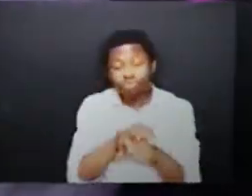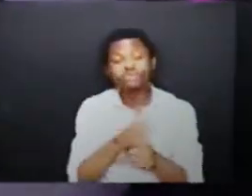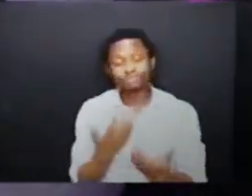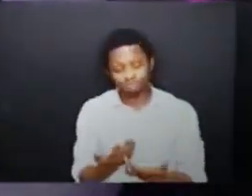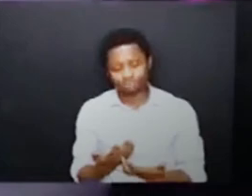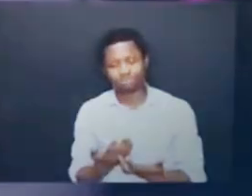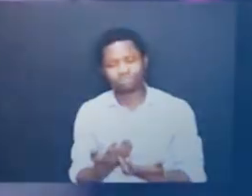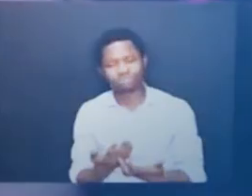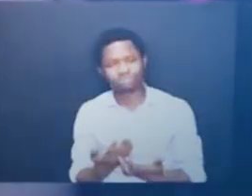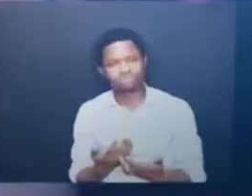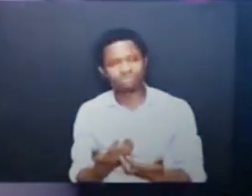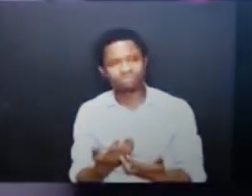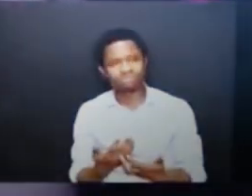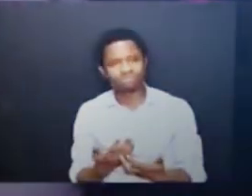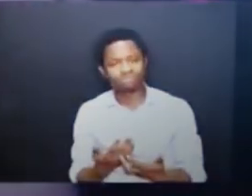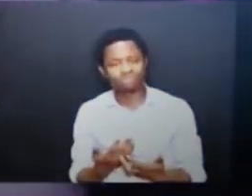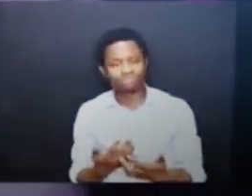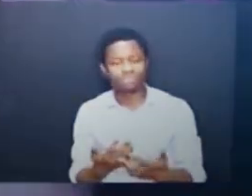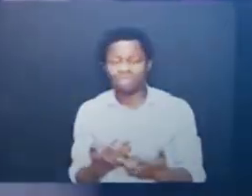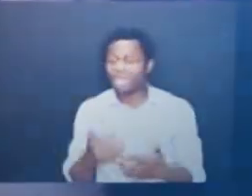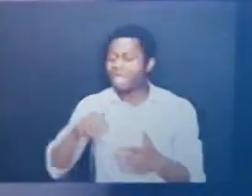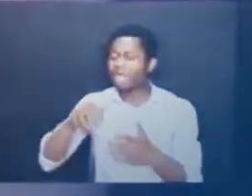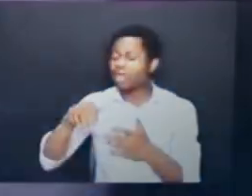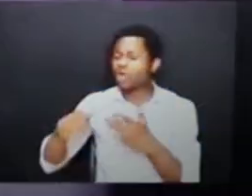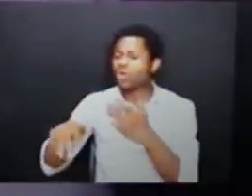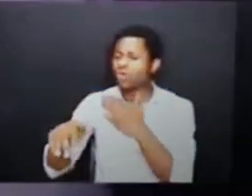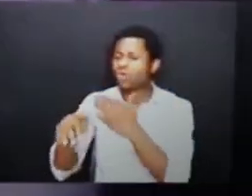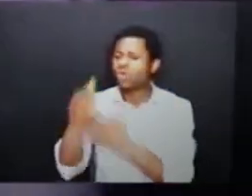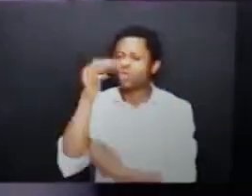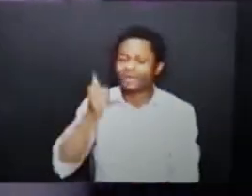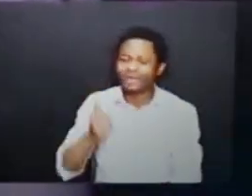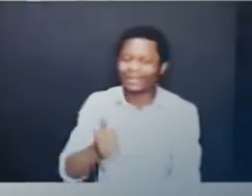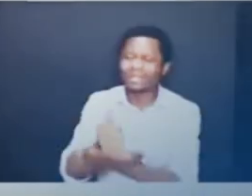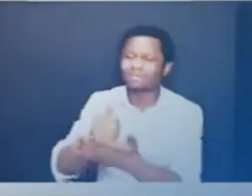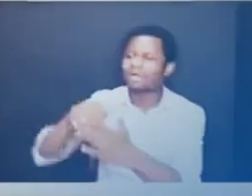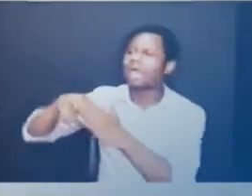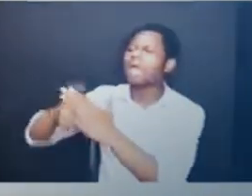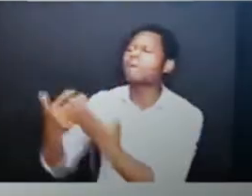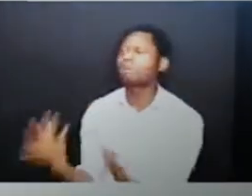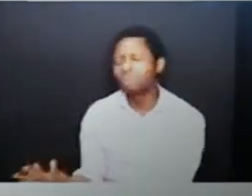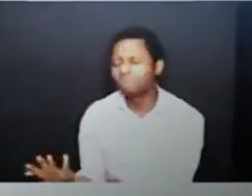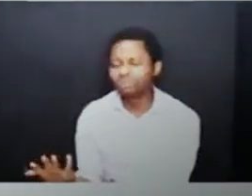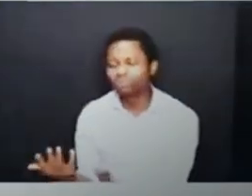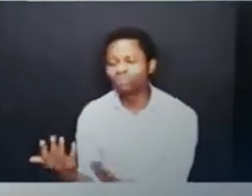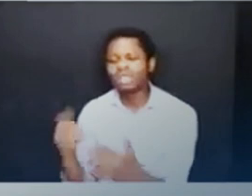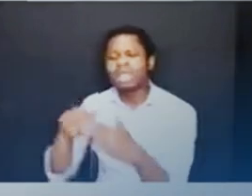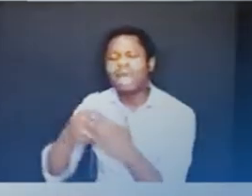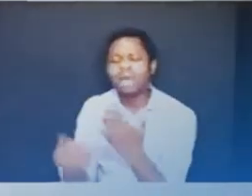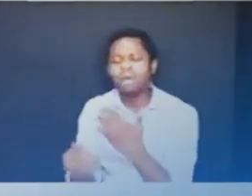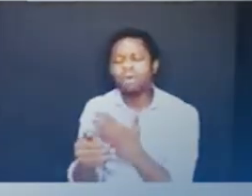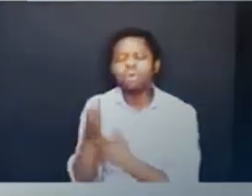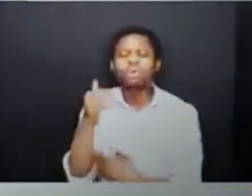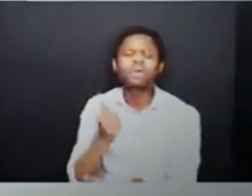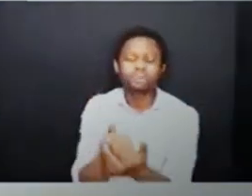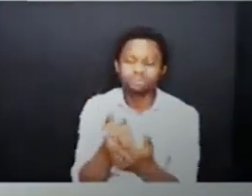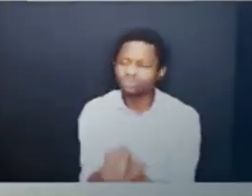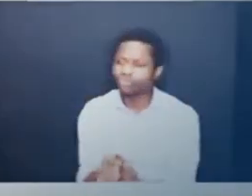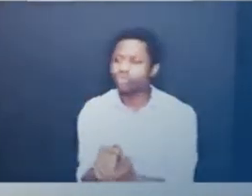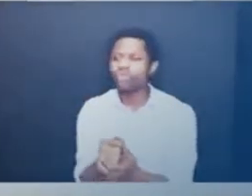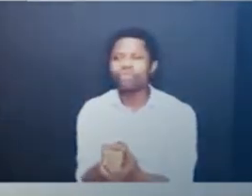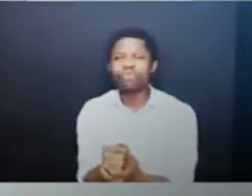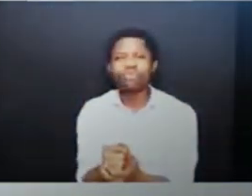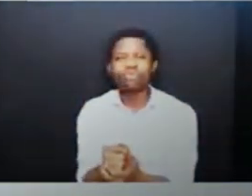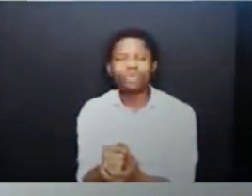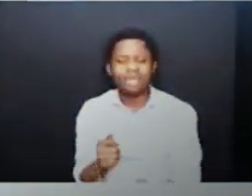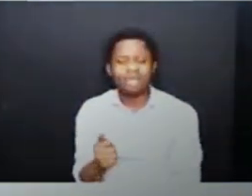promised. How is the help going to come? Where will it come from? And how is